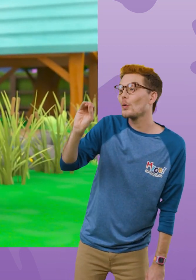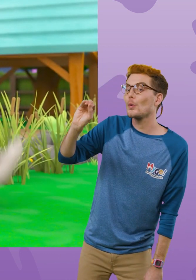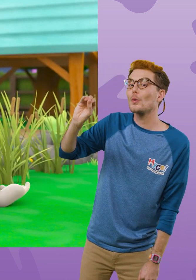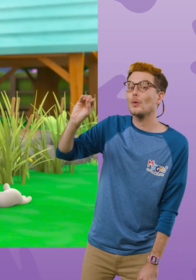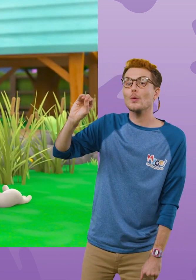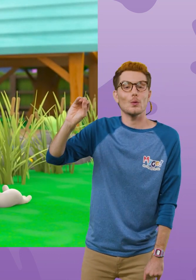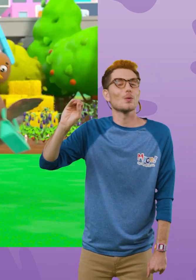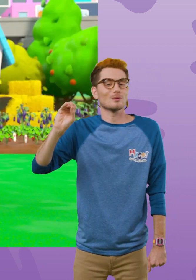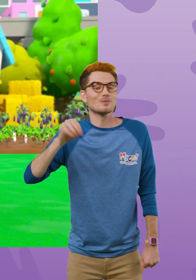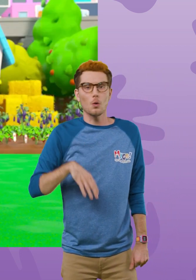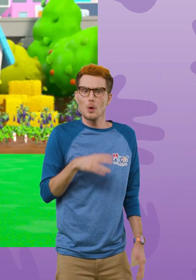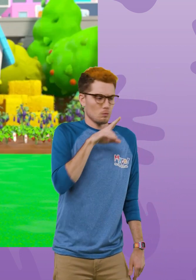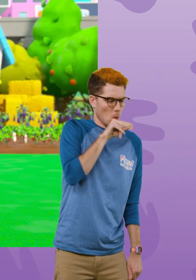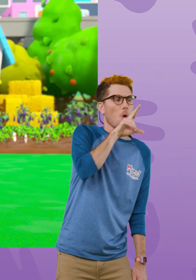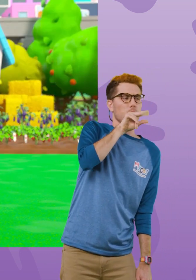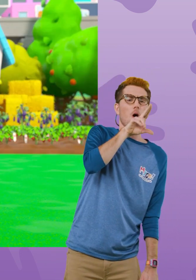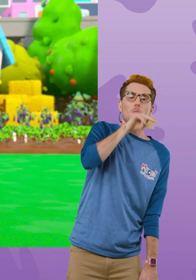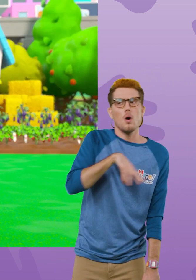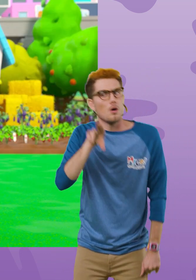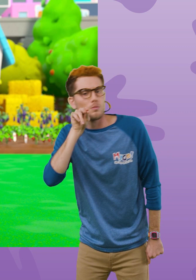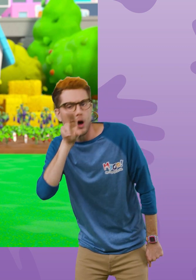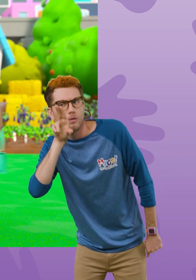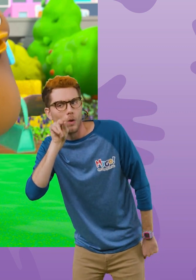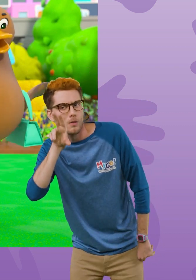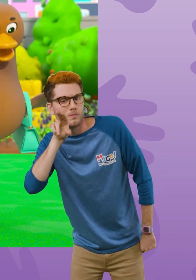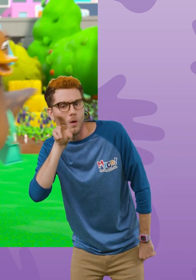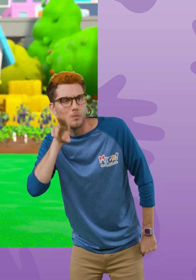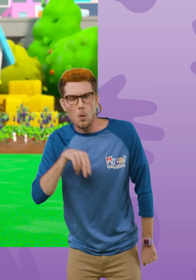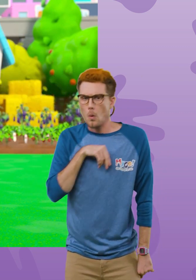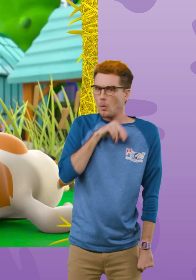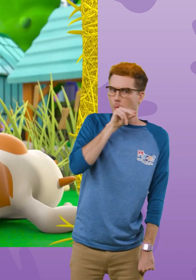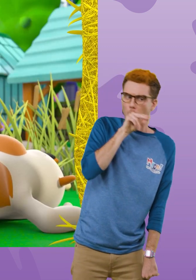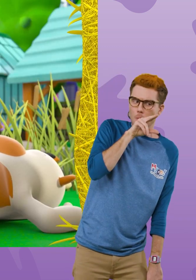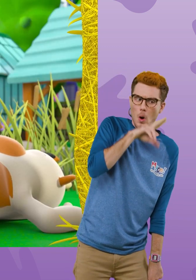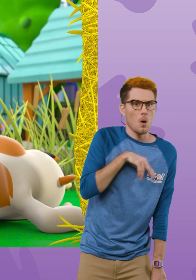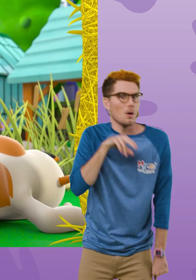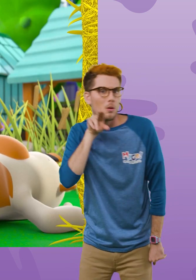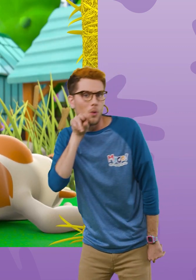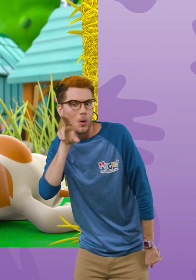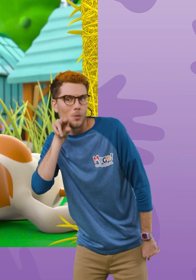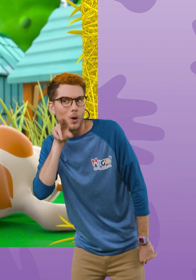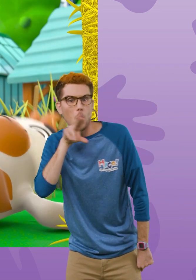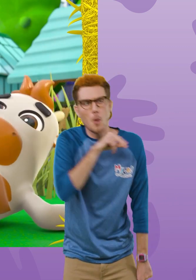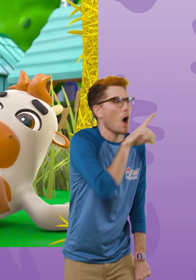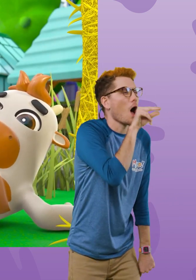E-I-E-I-O. With a quack quack here and a quack quack there. Here a quack.